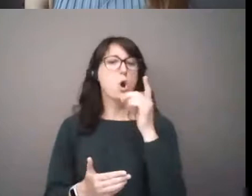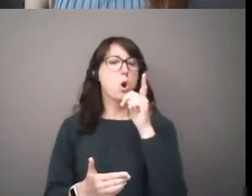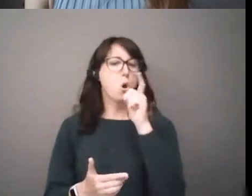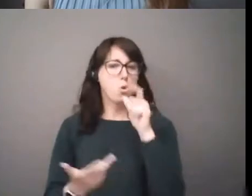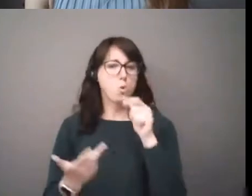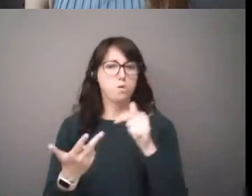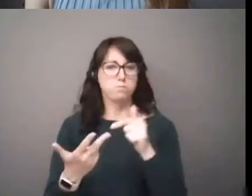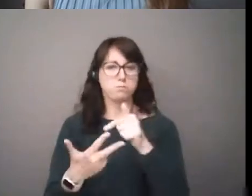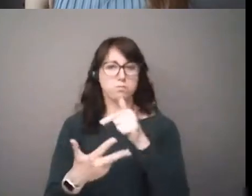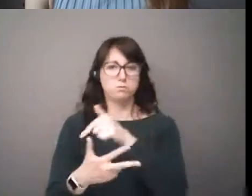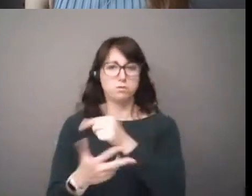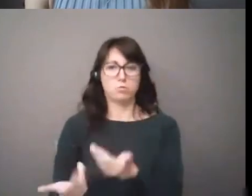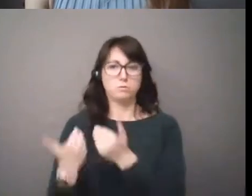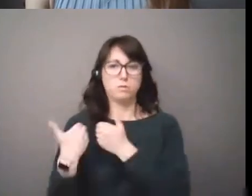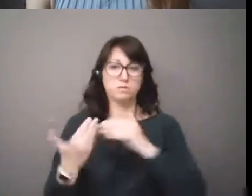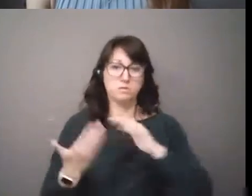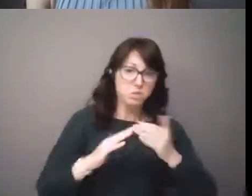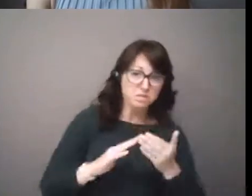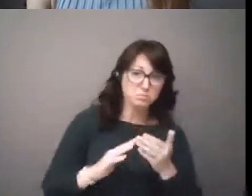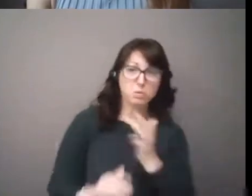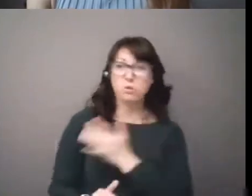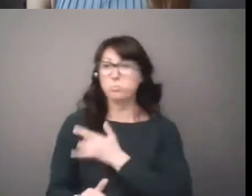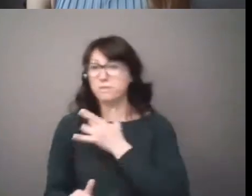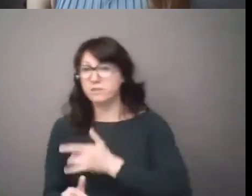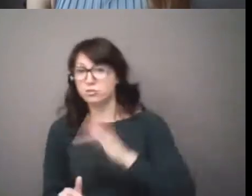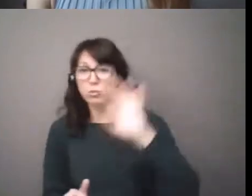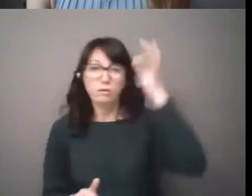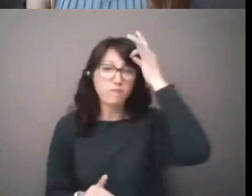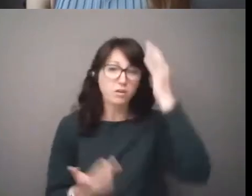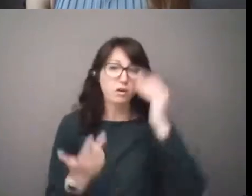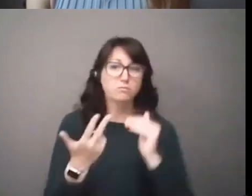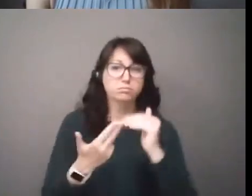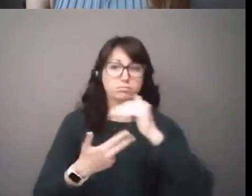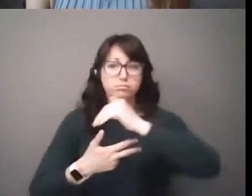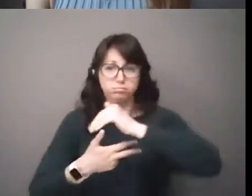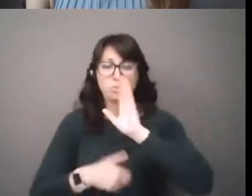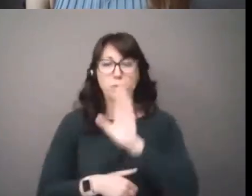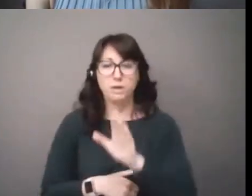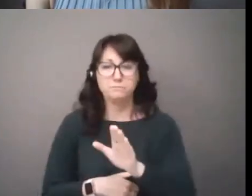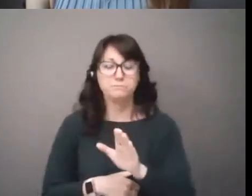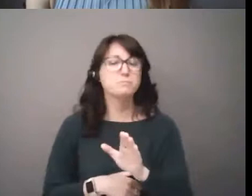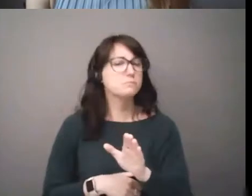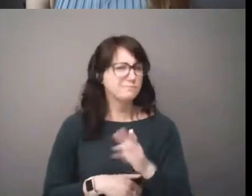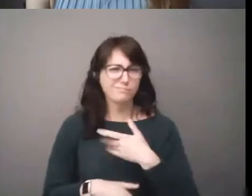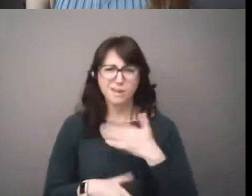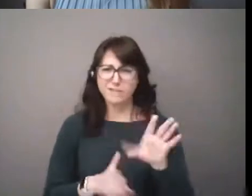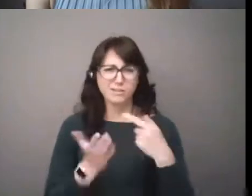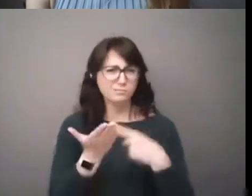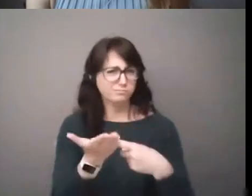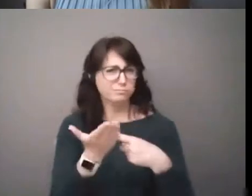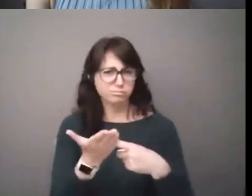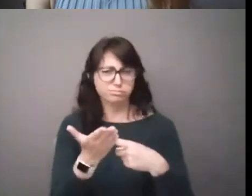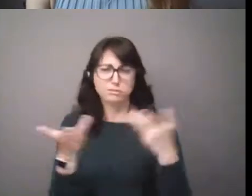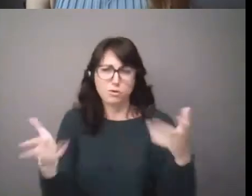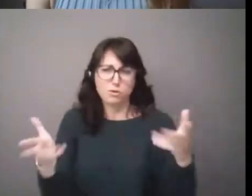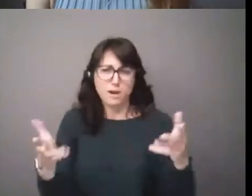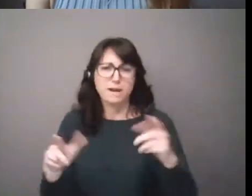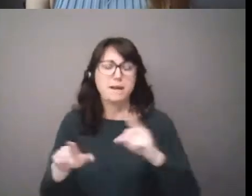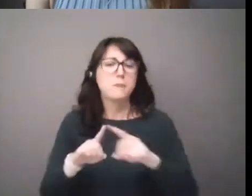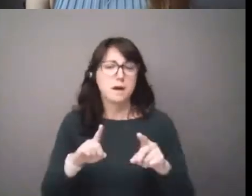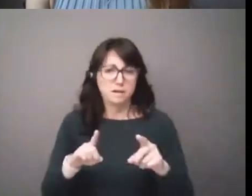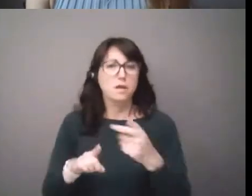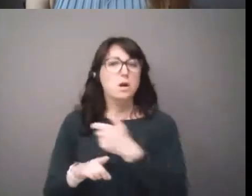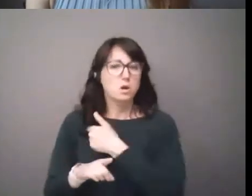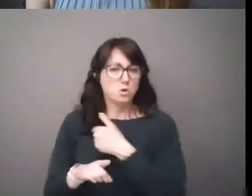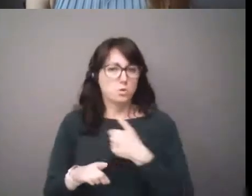do what. And I also think that at the end of the day, and I've said it earlier in my conversation, we're going to